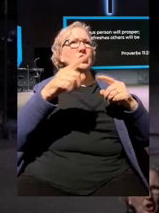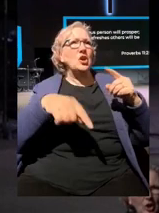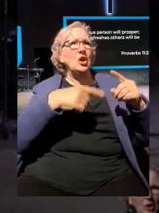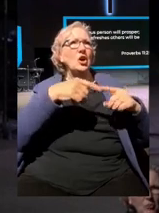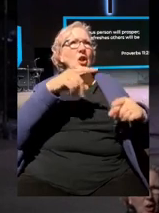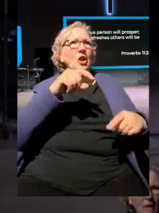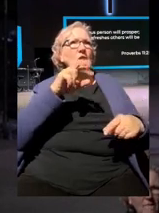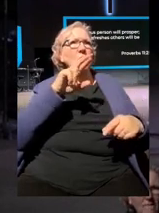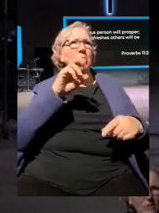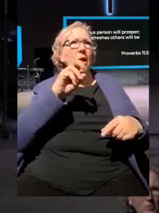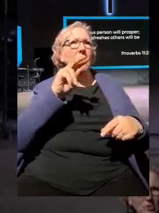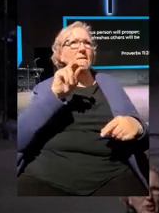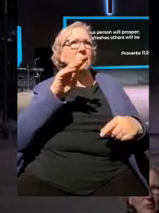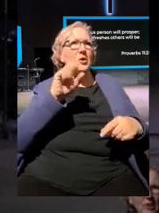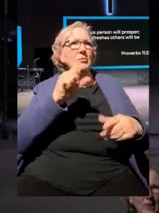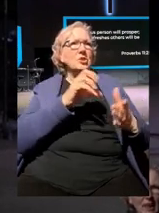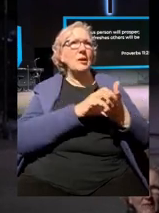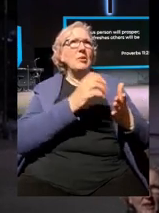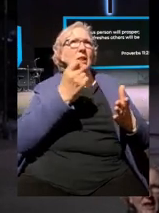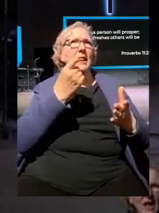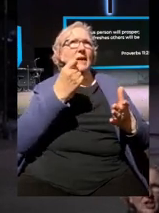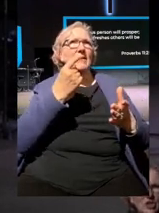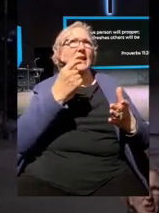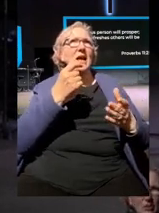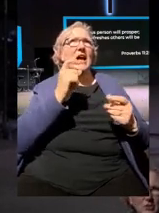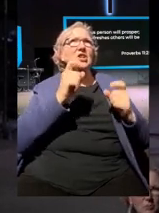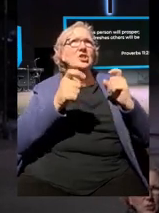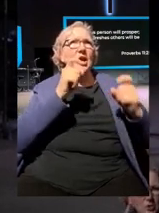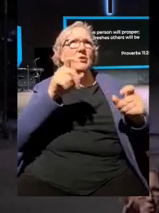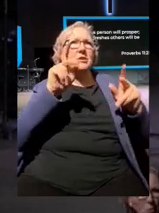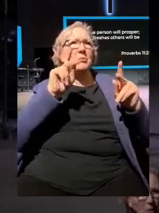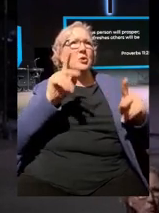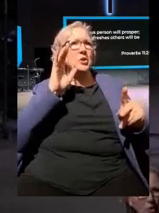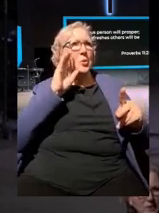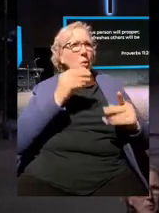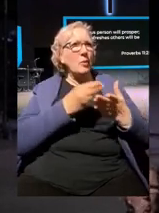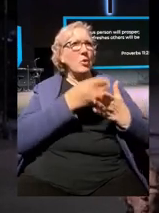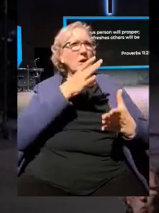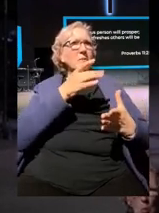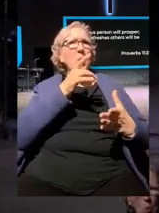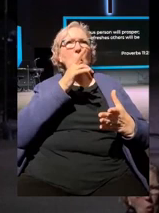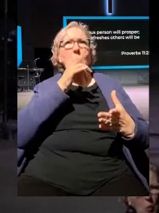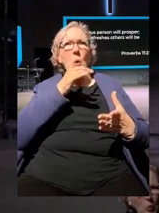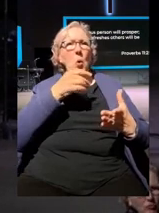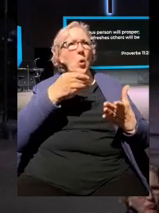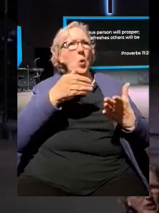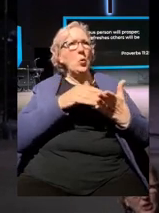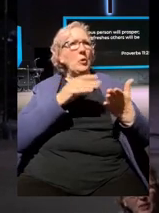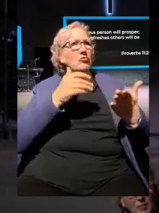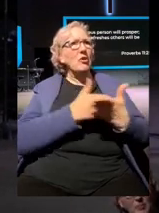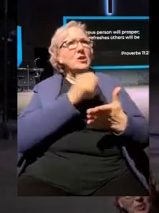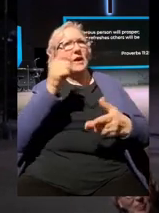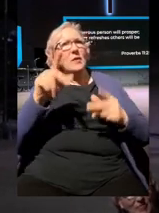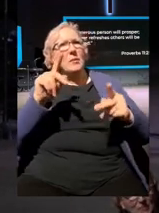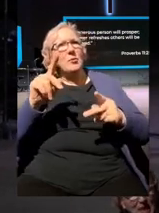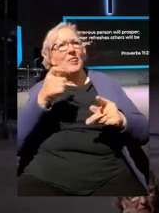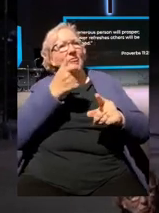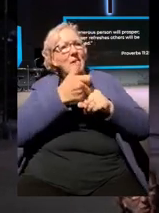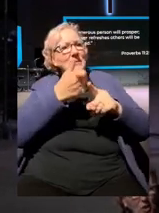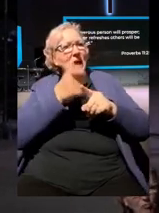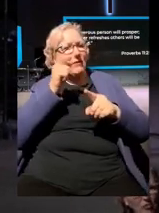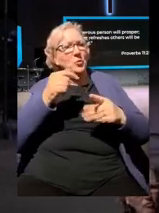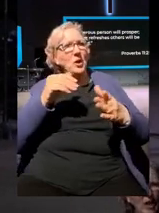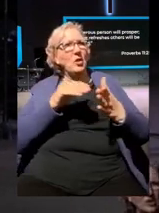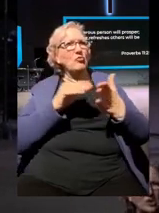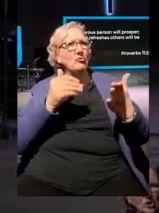A generous person will prosper. Whoever refreshes others will be refreshed. It's a circle.